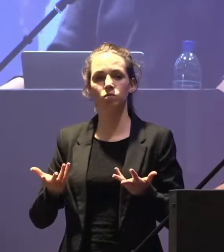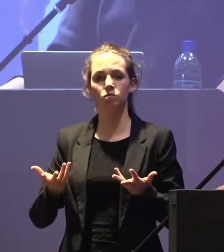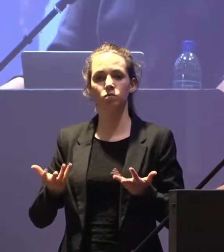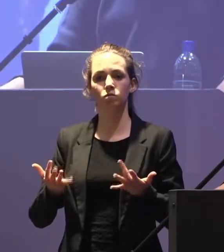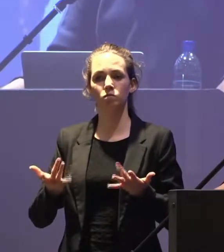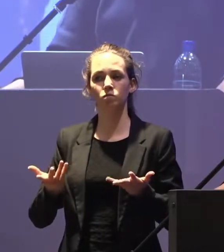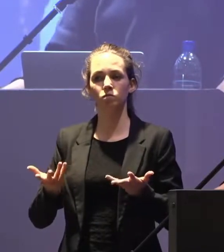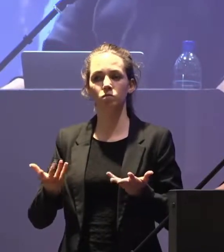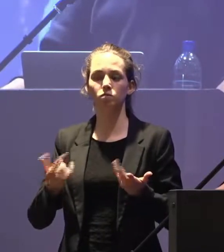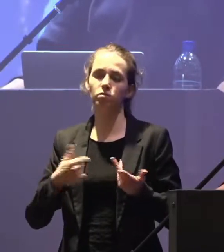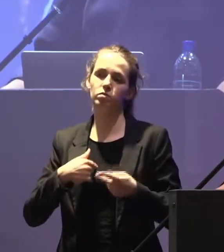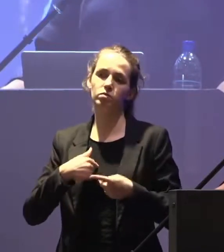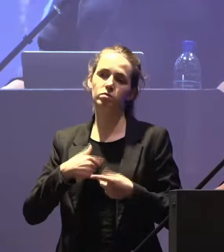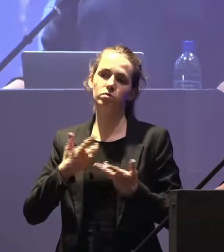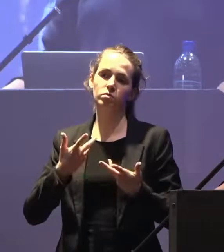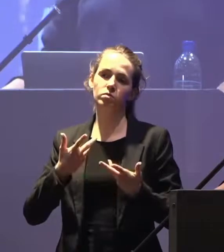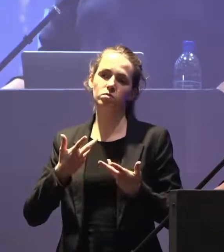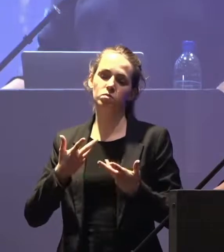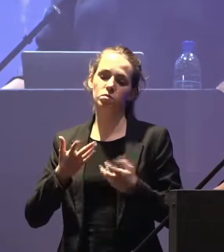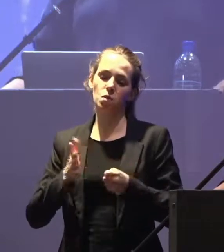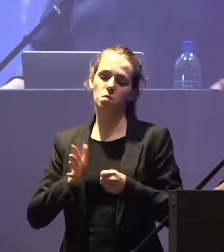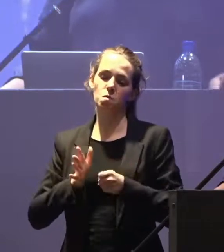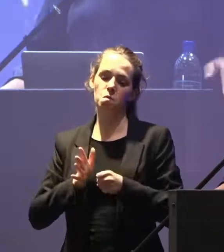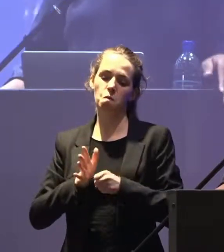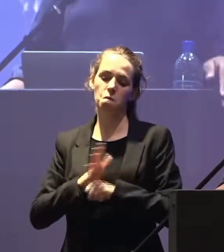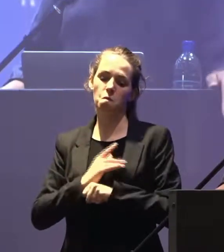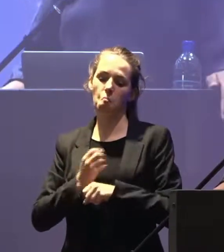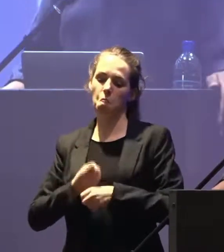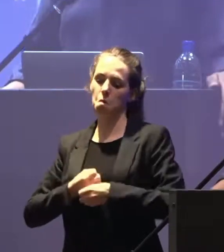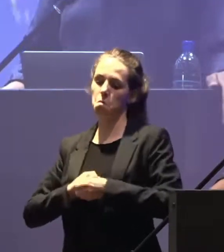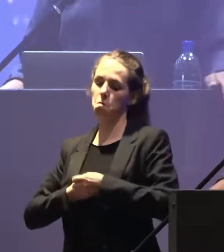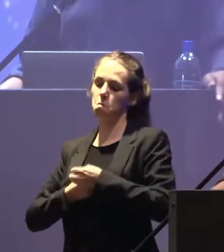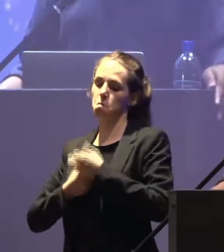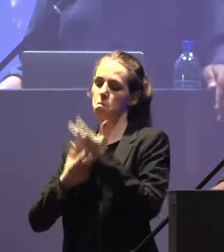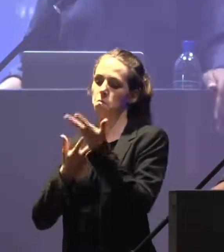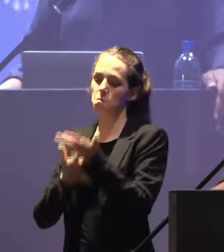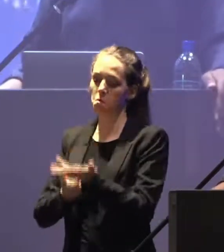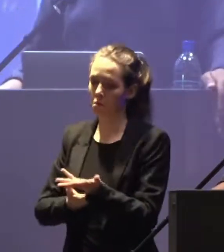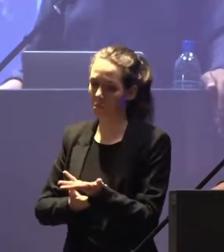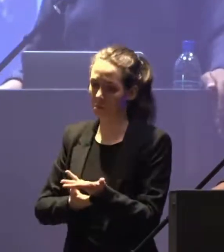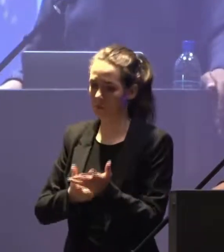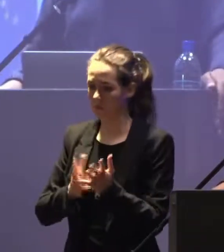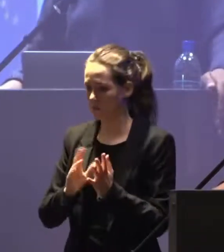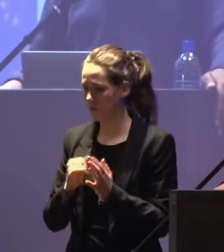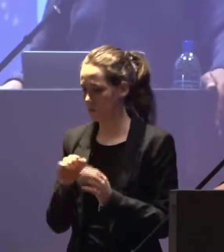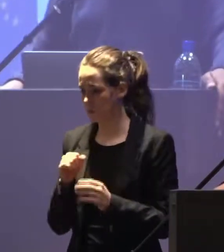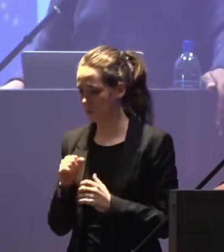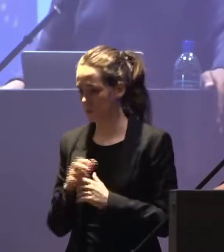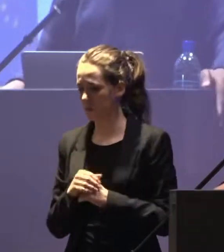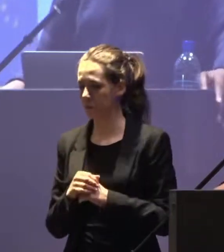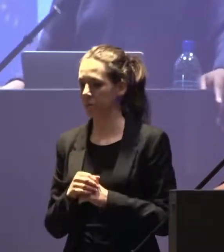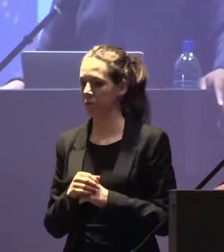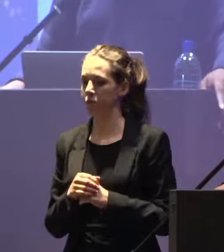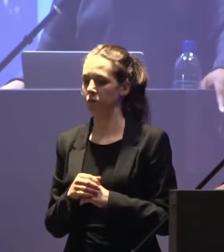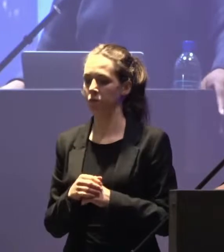I don't want to expose myself more than I have already done. But